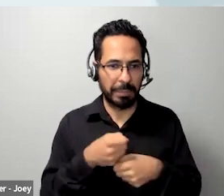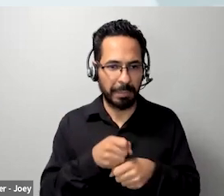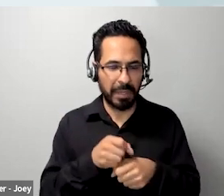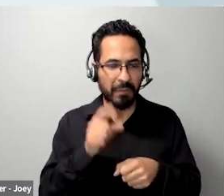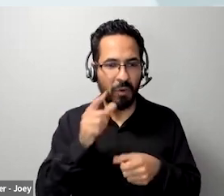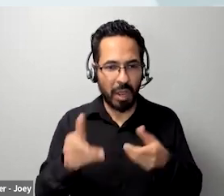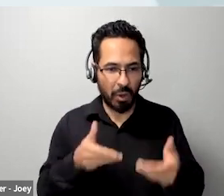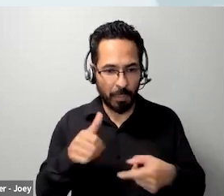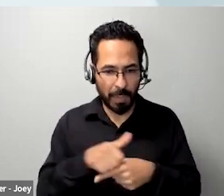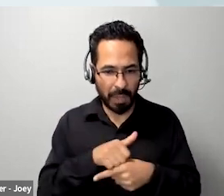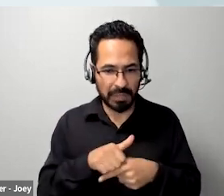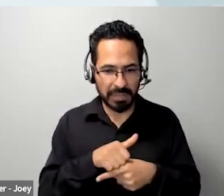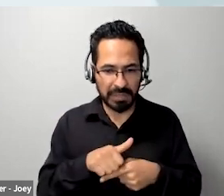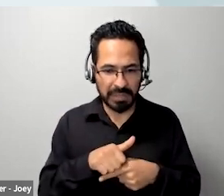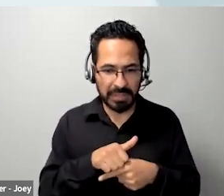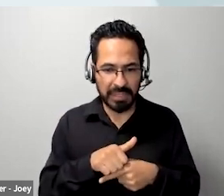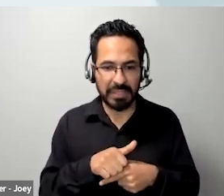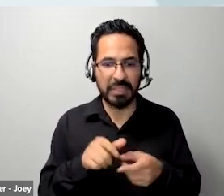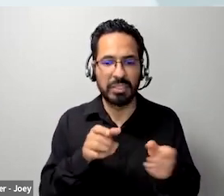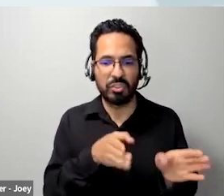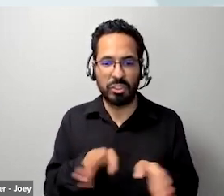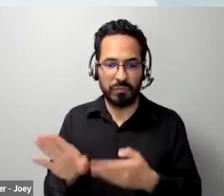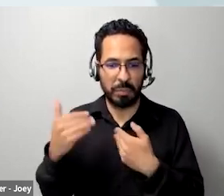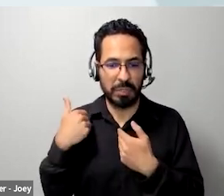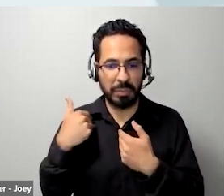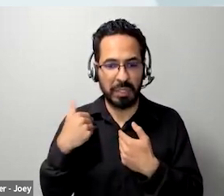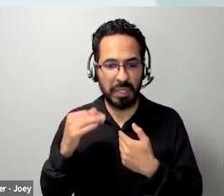achieving access from the disabled person to the employer?